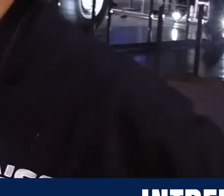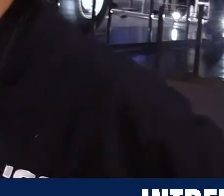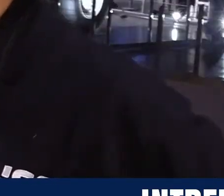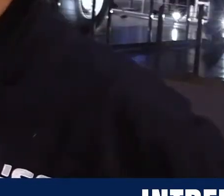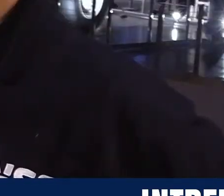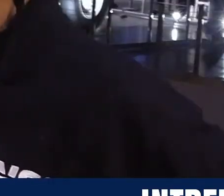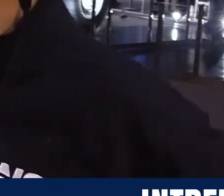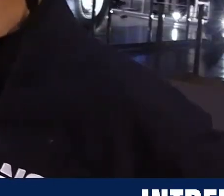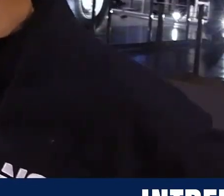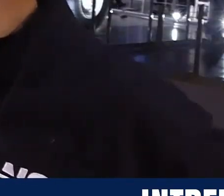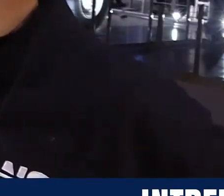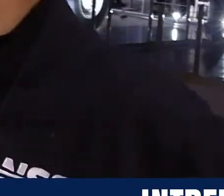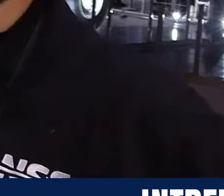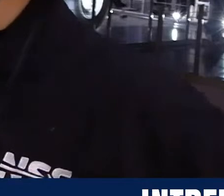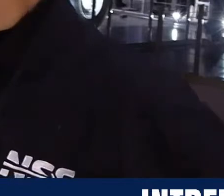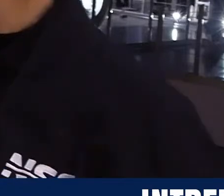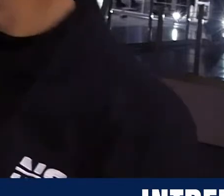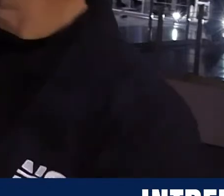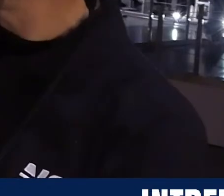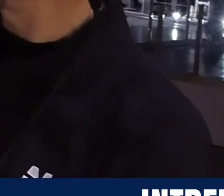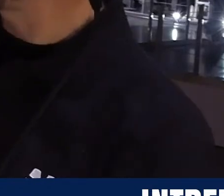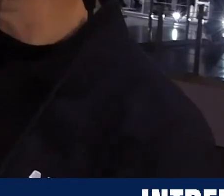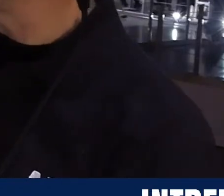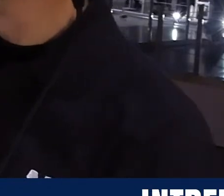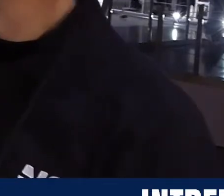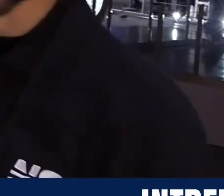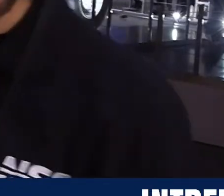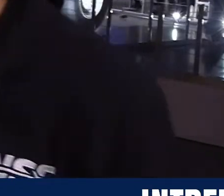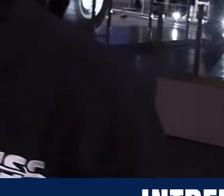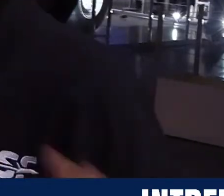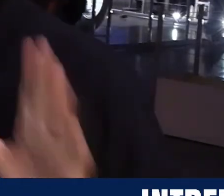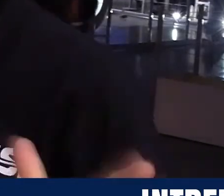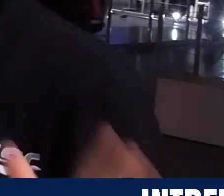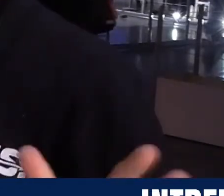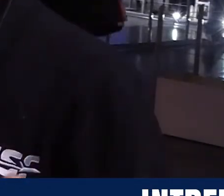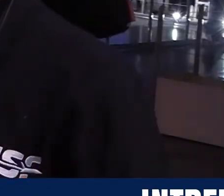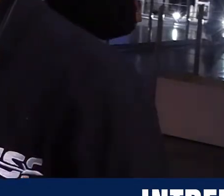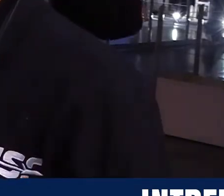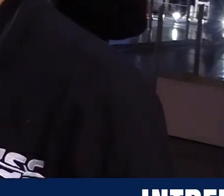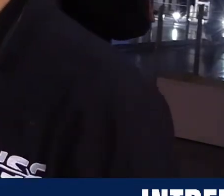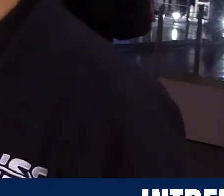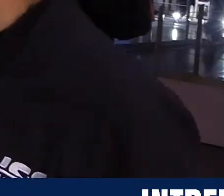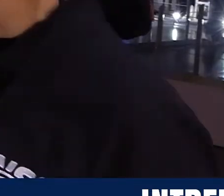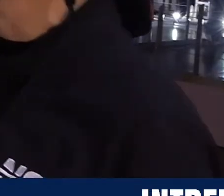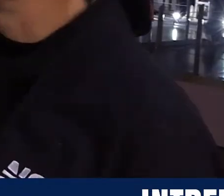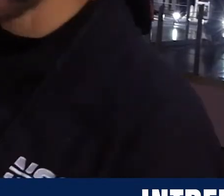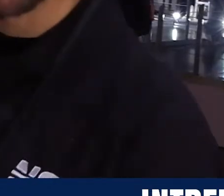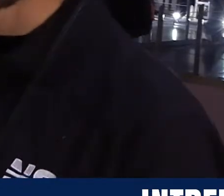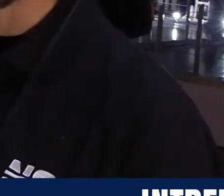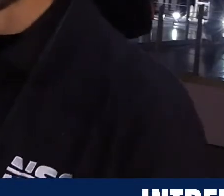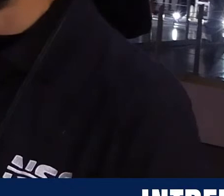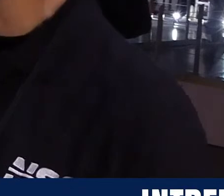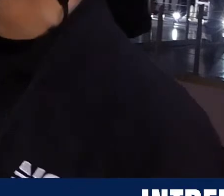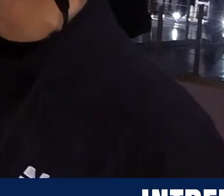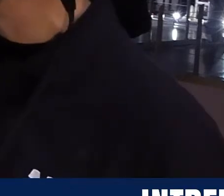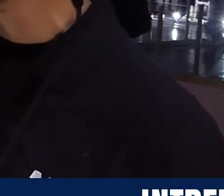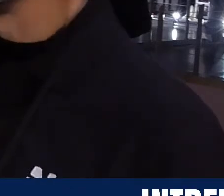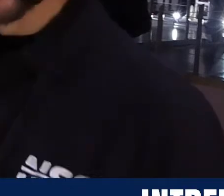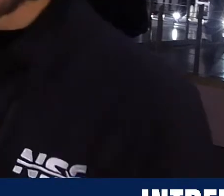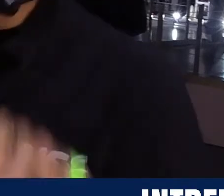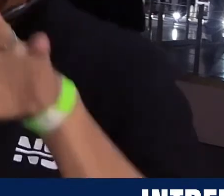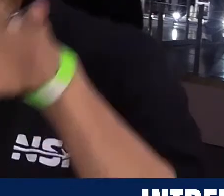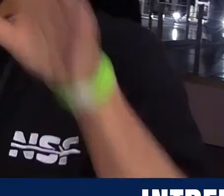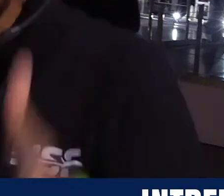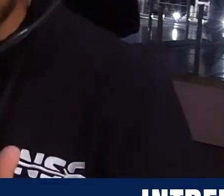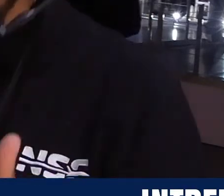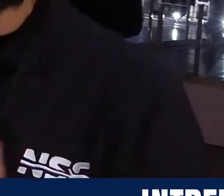and Gemini eras. So we're going to be... There's a mock-up hanging off the side. There is. There's like a There's a hidden couple exhibit things, yeah. at the museum, and if you know where to go on the hangar deck,